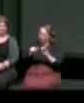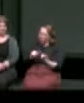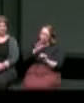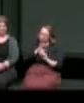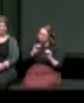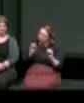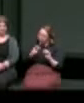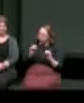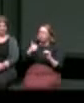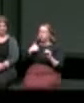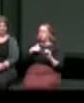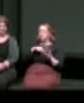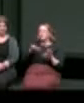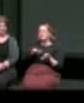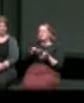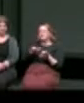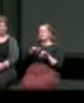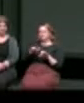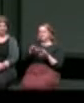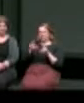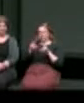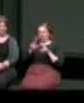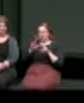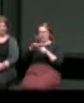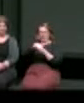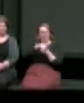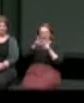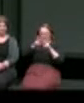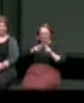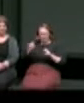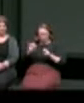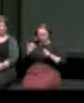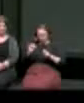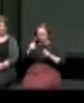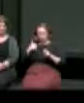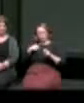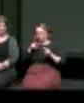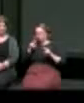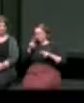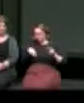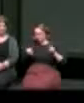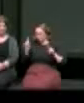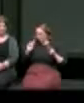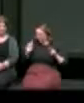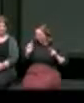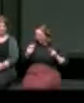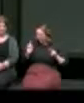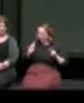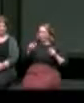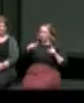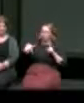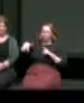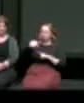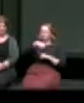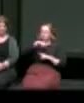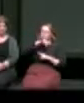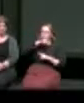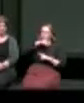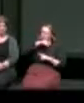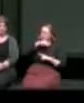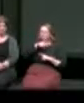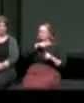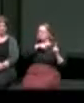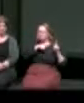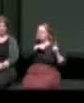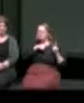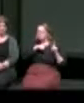of. We did a site assessment of it as well, though, and based on its location, based on the surrounding soils, this